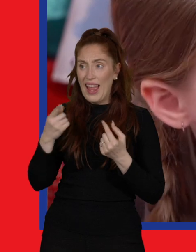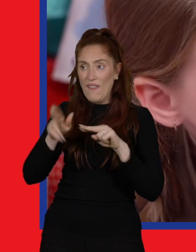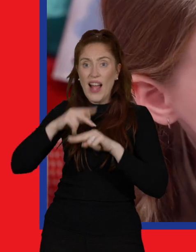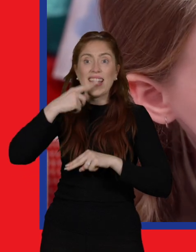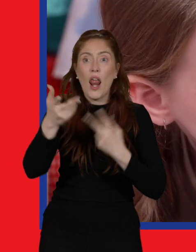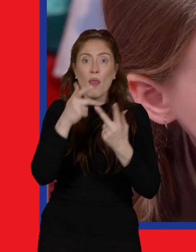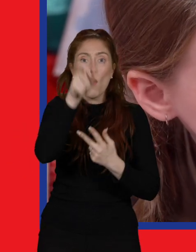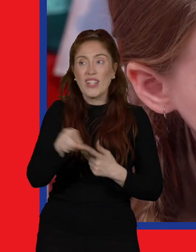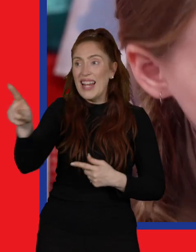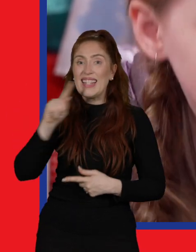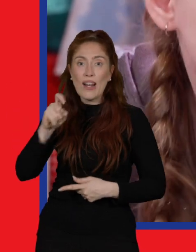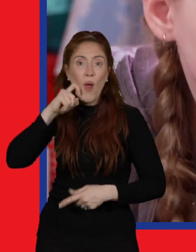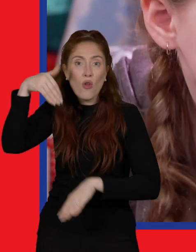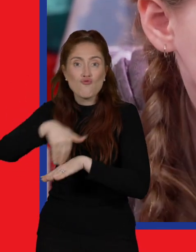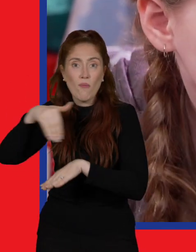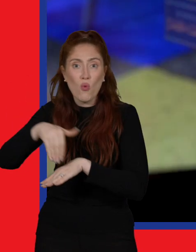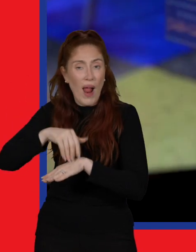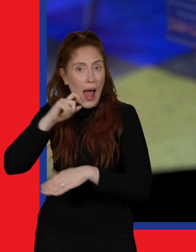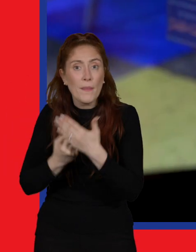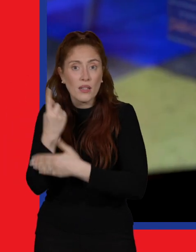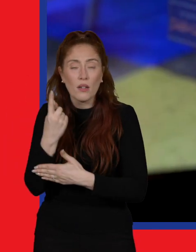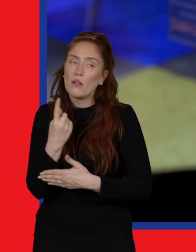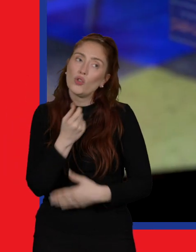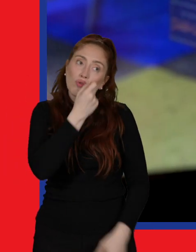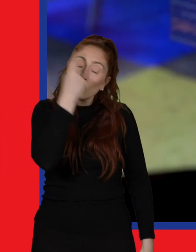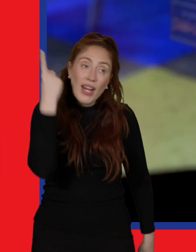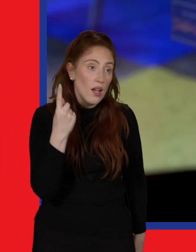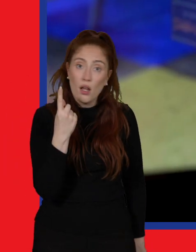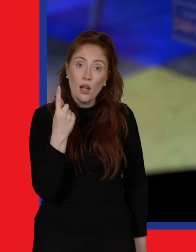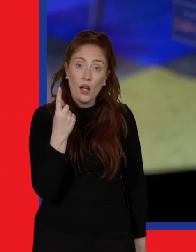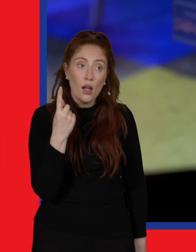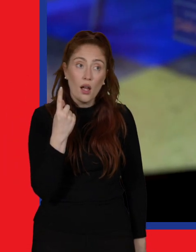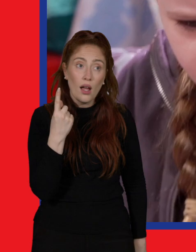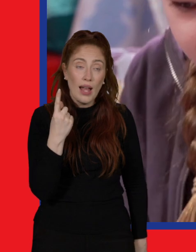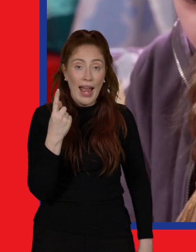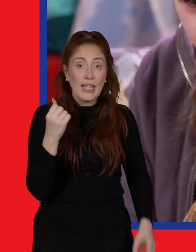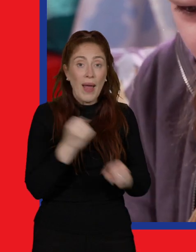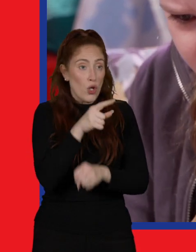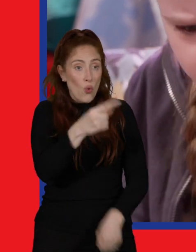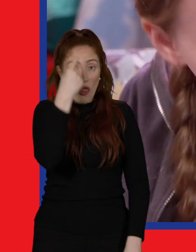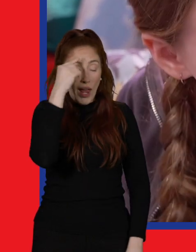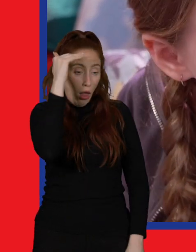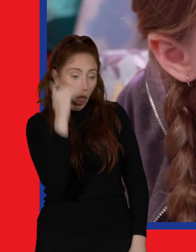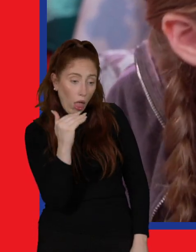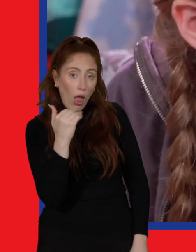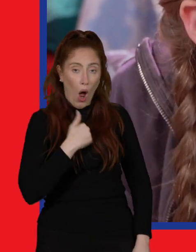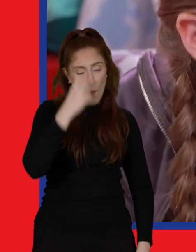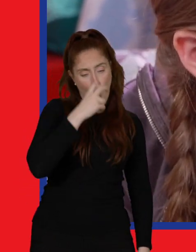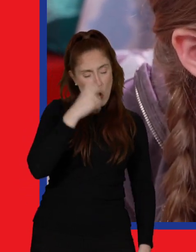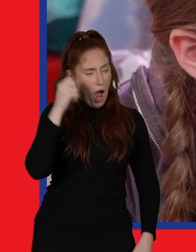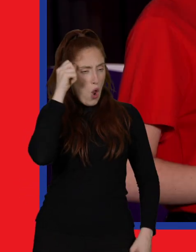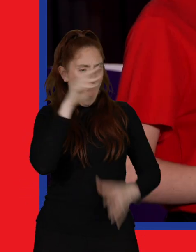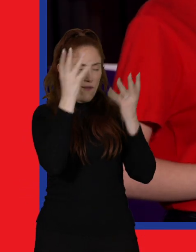in trouble if I tell anyone. That's so sus, Dahlia. He's trying to trick you. Trying to make you think he knows everything because he's